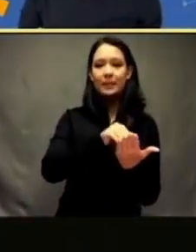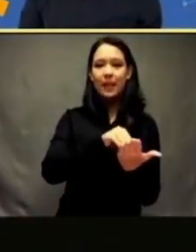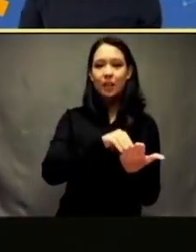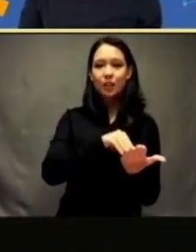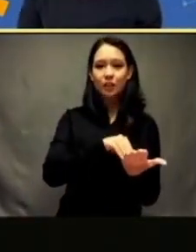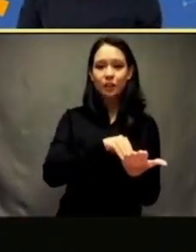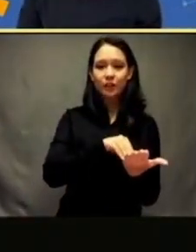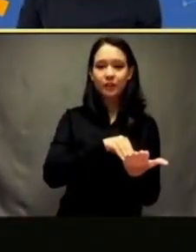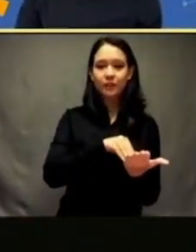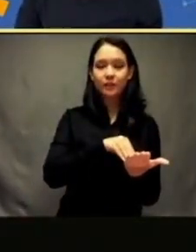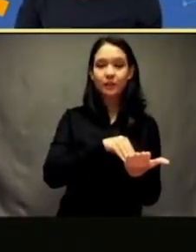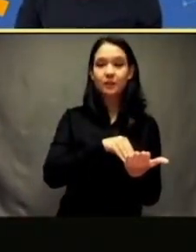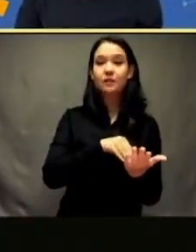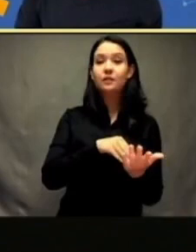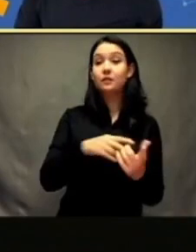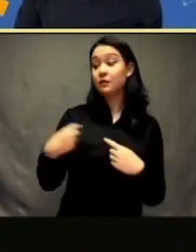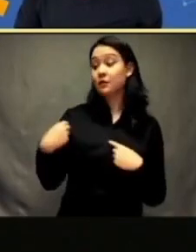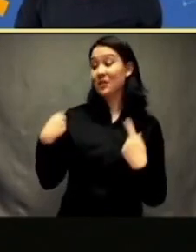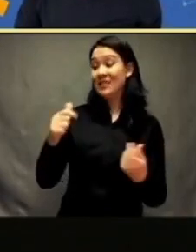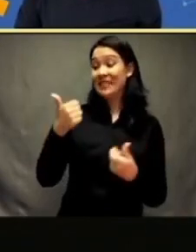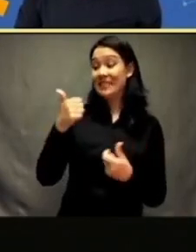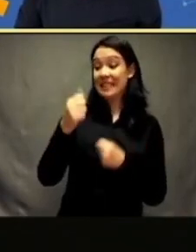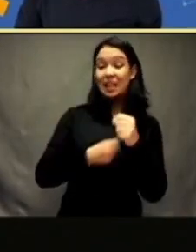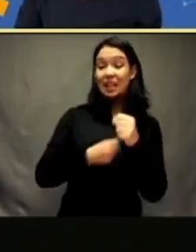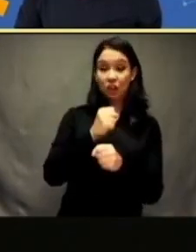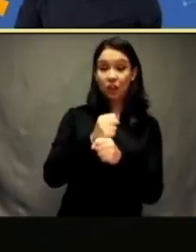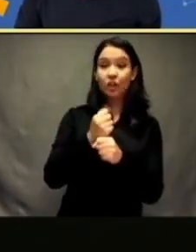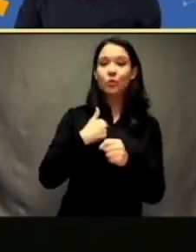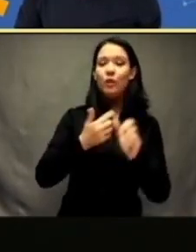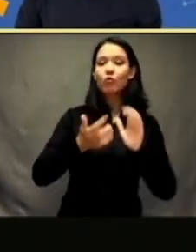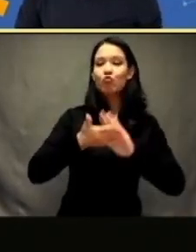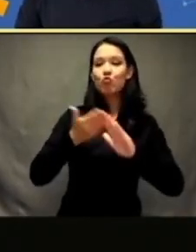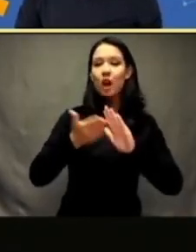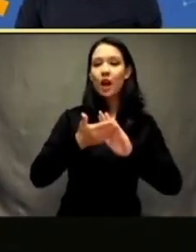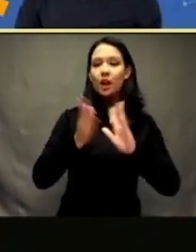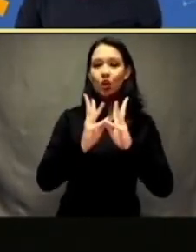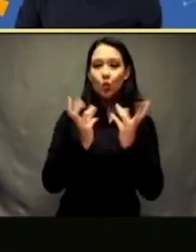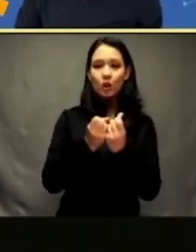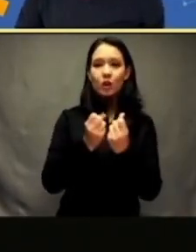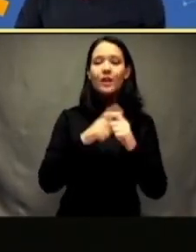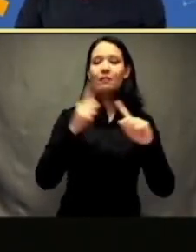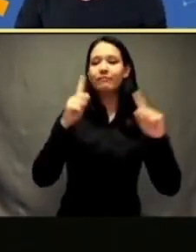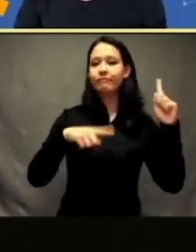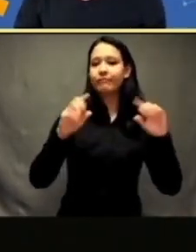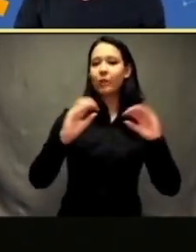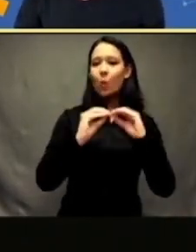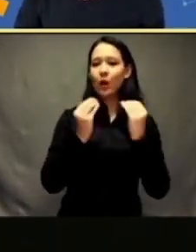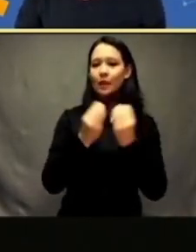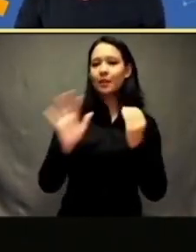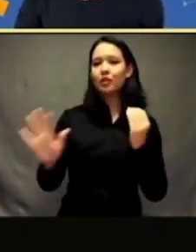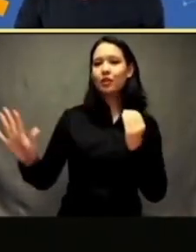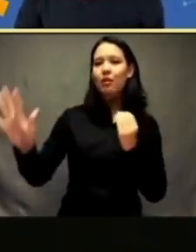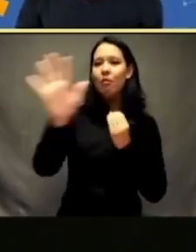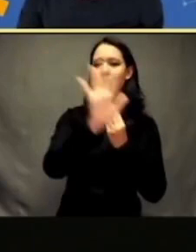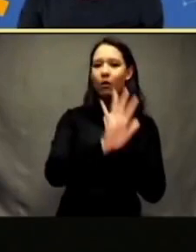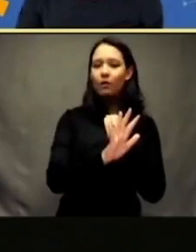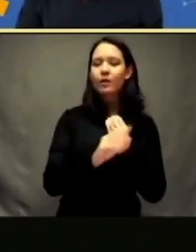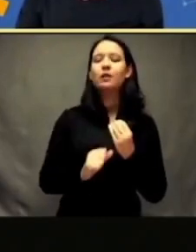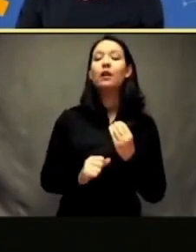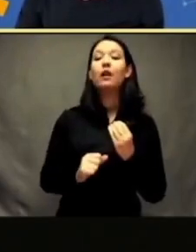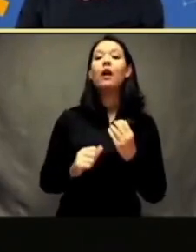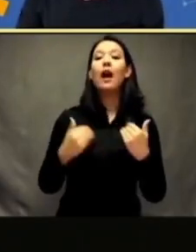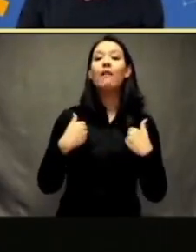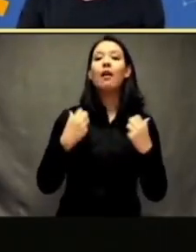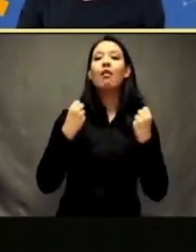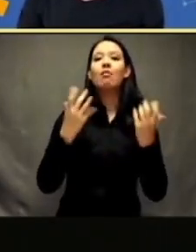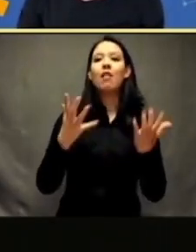It's been 10 years that we've been running these workshops with different organizations, and we take a lot of